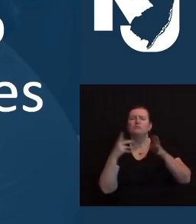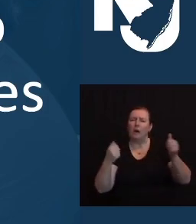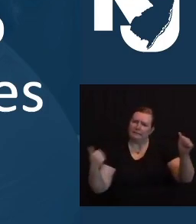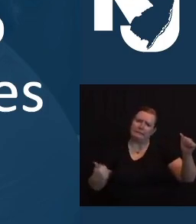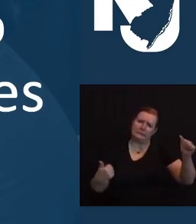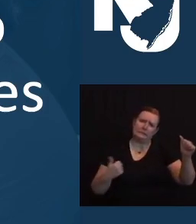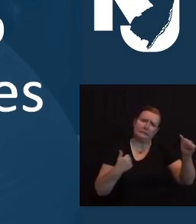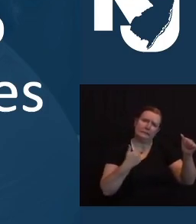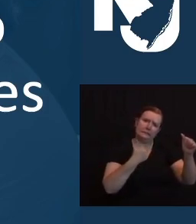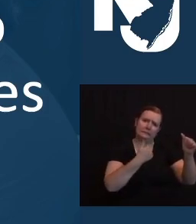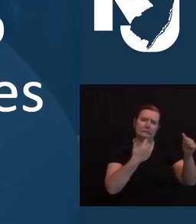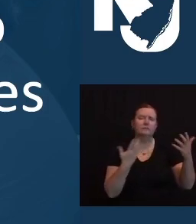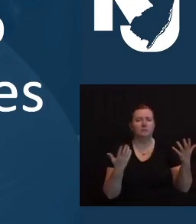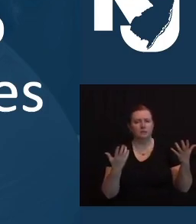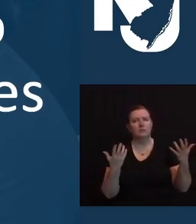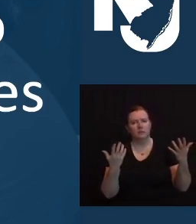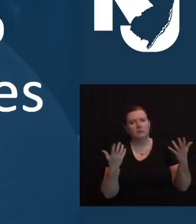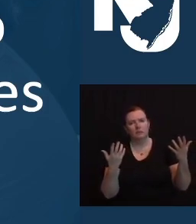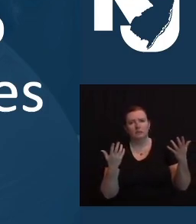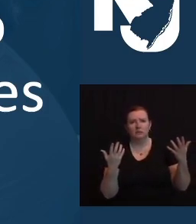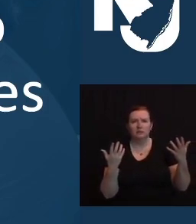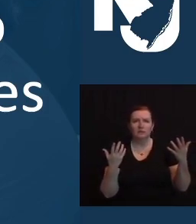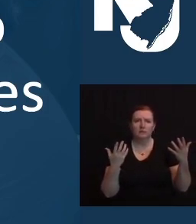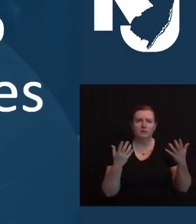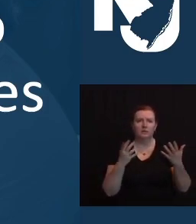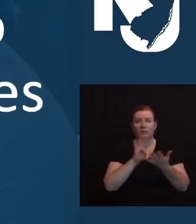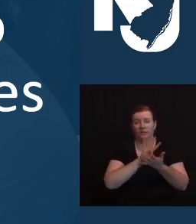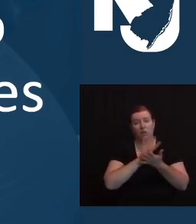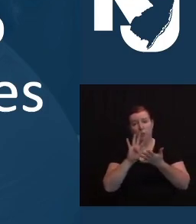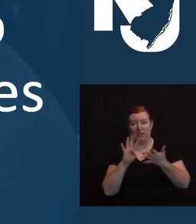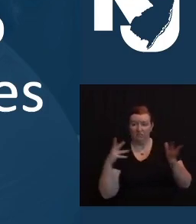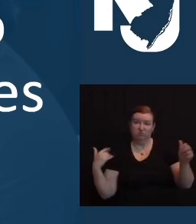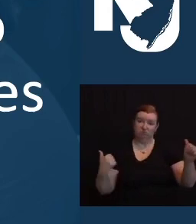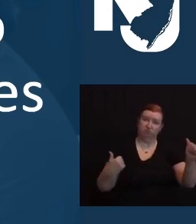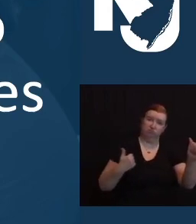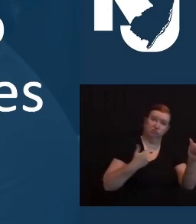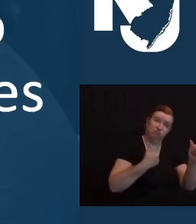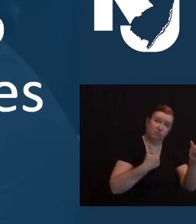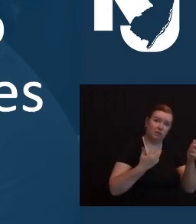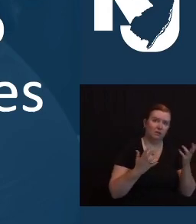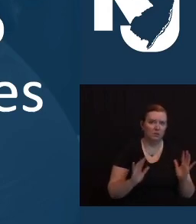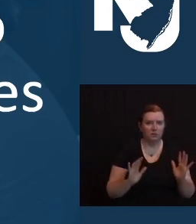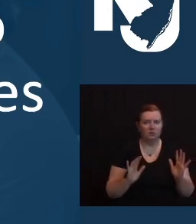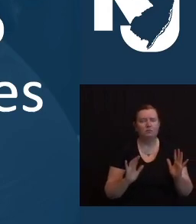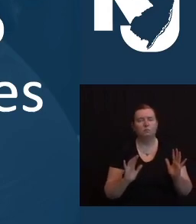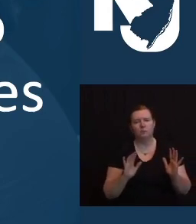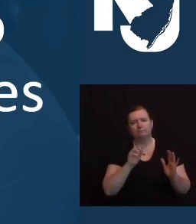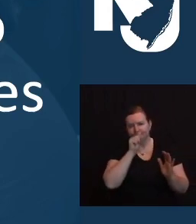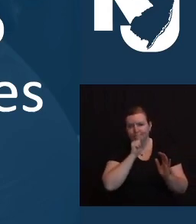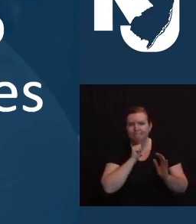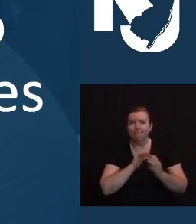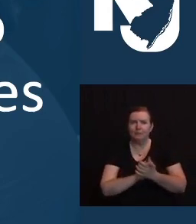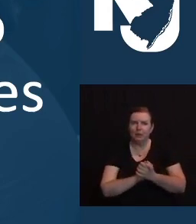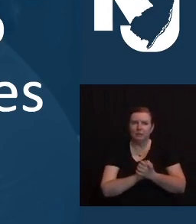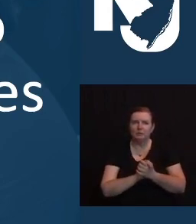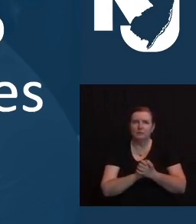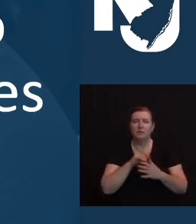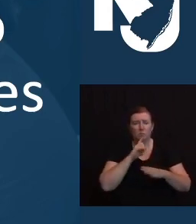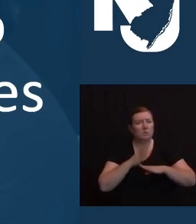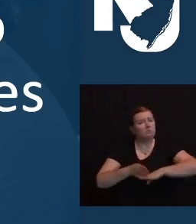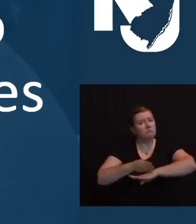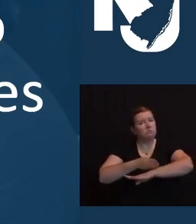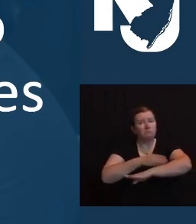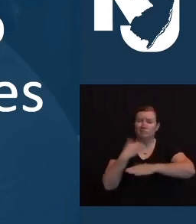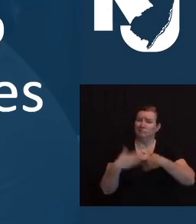backlog in about 4 weeks. And that backlog was a lot longer than 4 weeks of transactions. So they are making progress. They